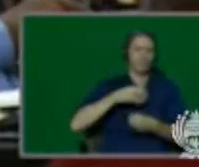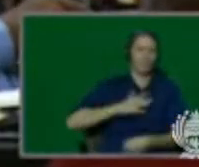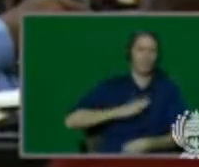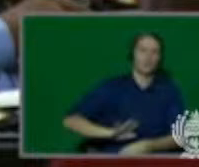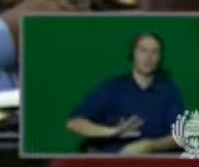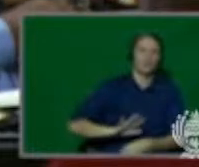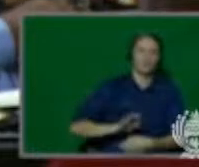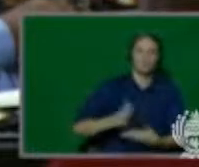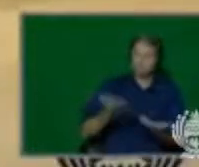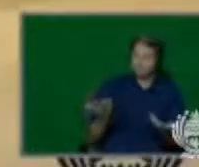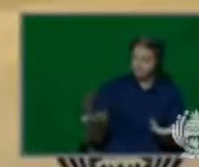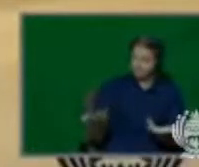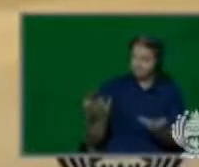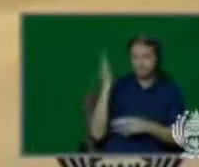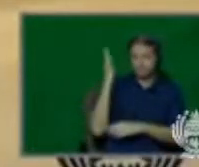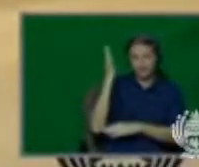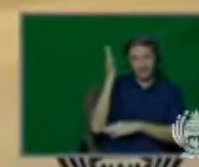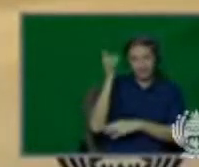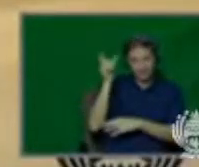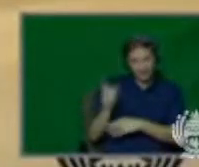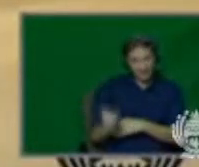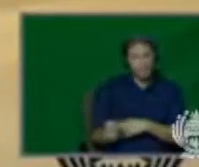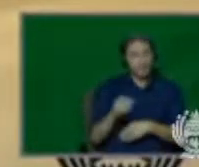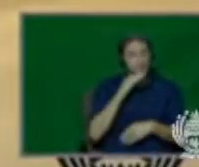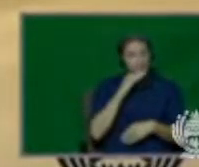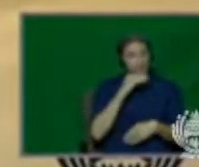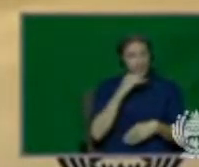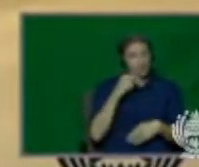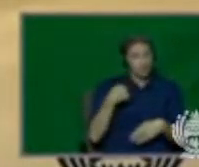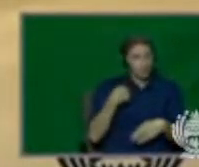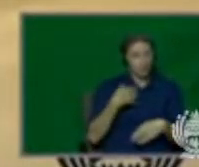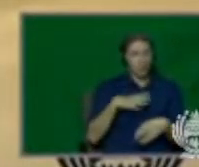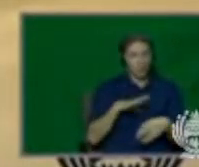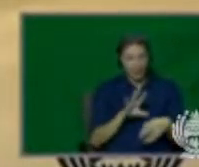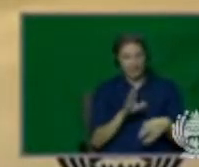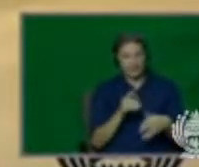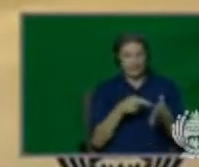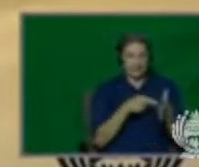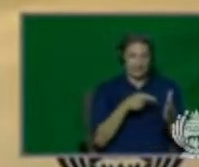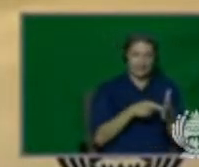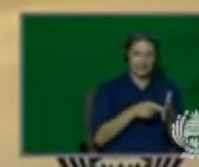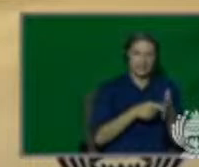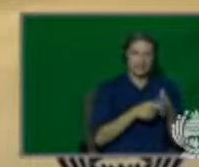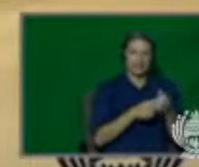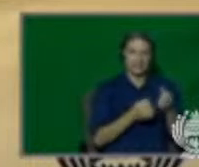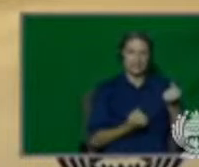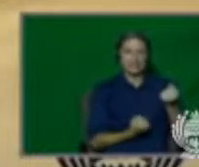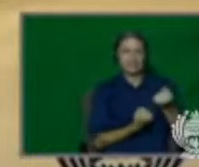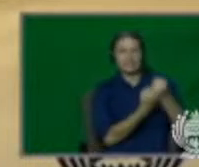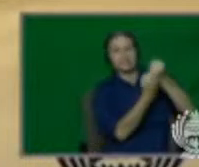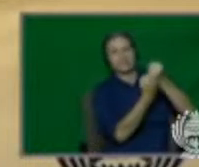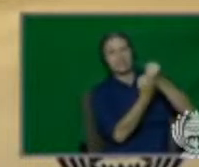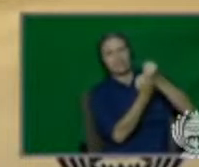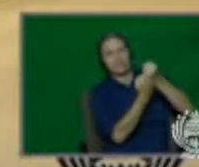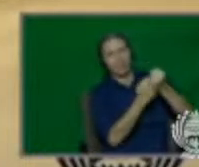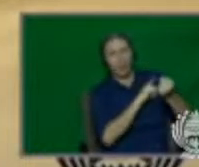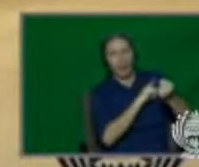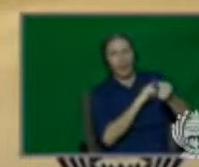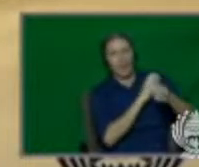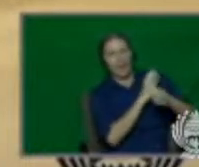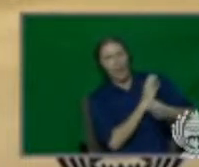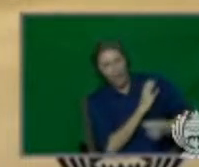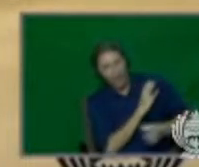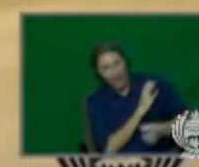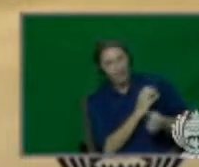Madam Speaker, is how we plan to leverage infrastructure investment to ease supply-side constraints to the economy and